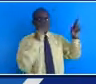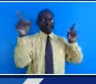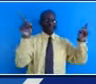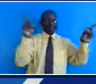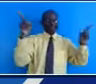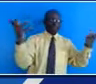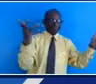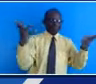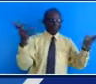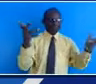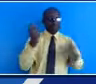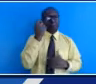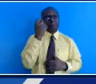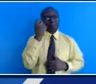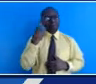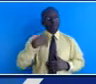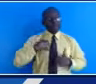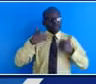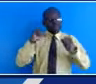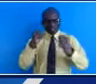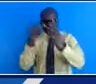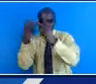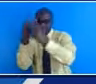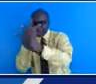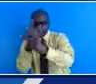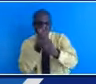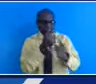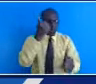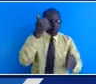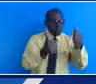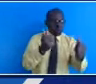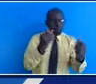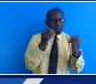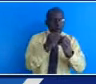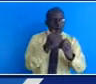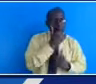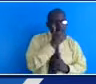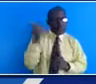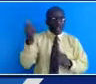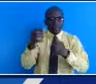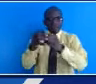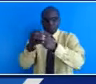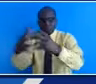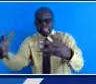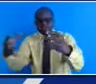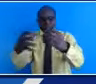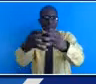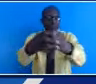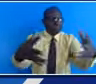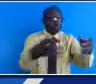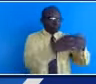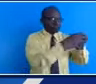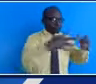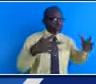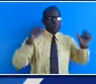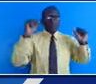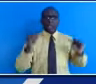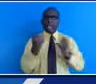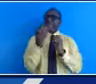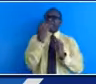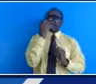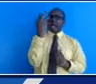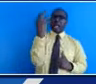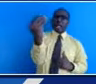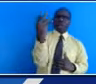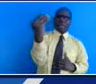as of today, you can have a good meal outside. And then hopefully, as these numbers continue to show, in 2 weeks, when we